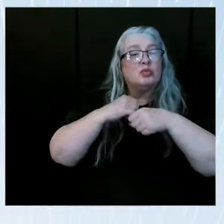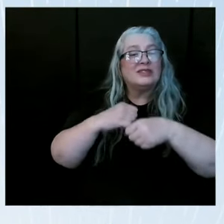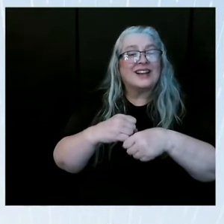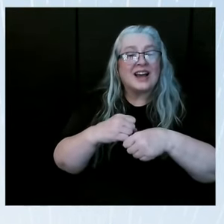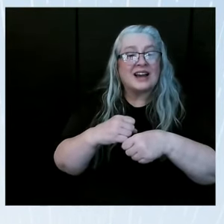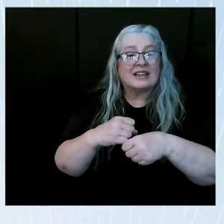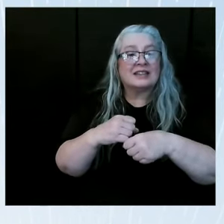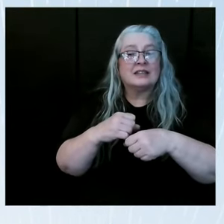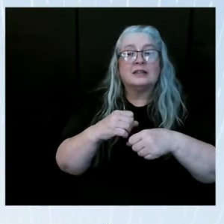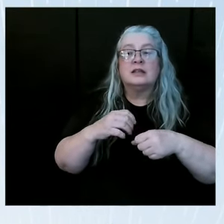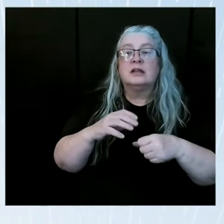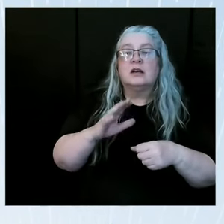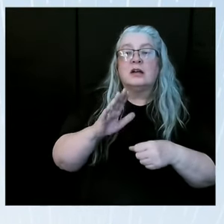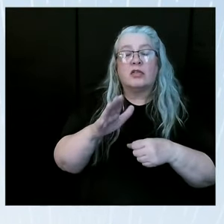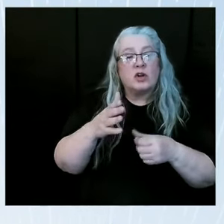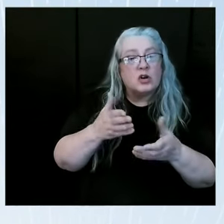labor